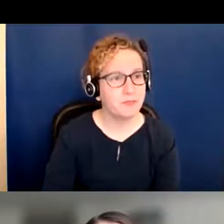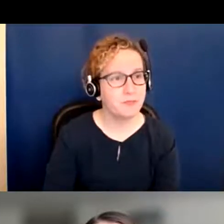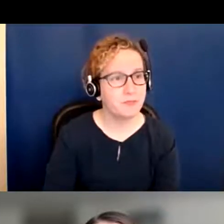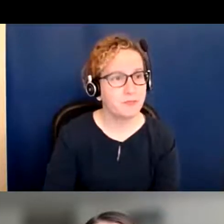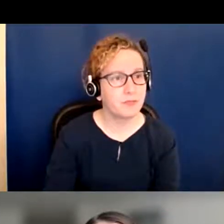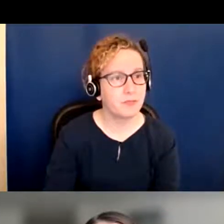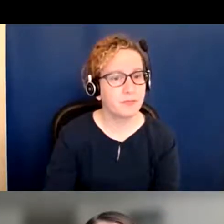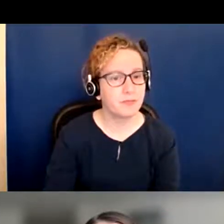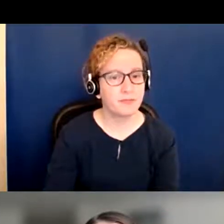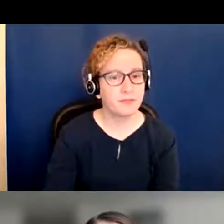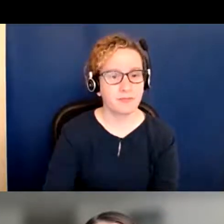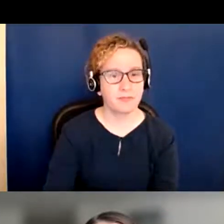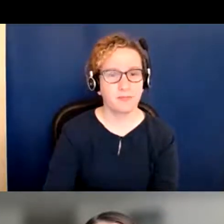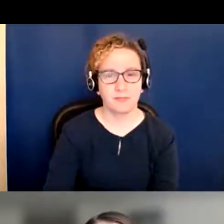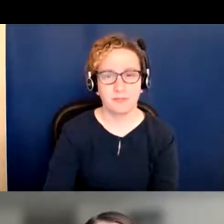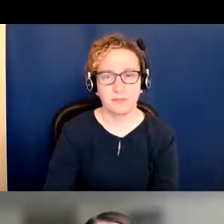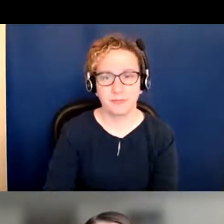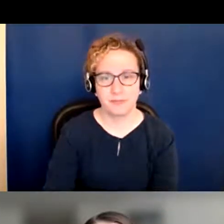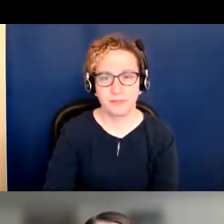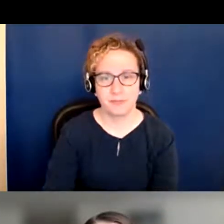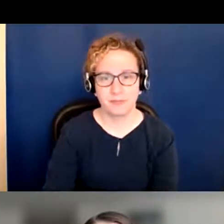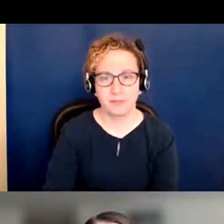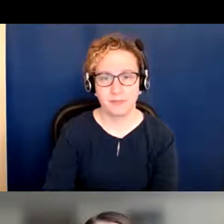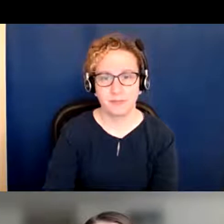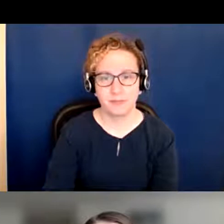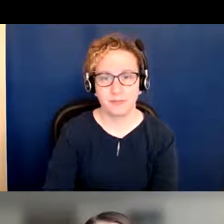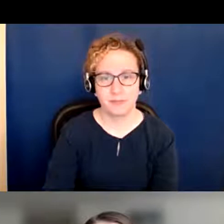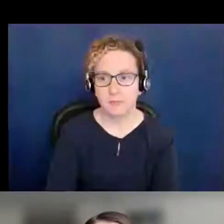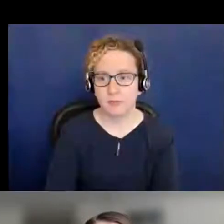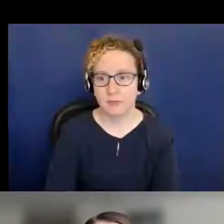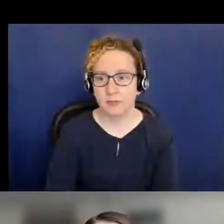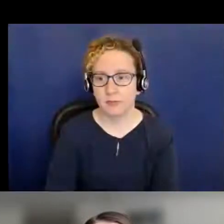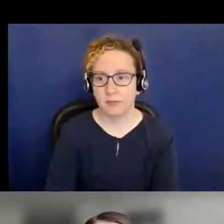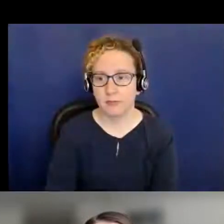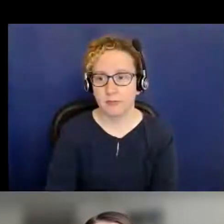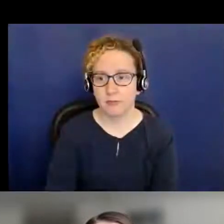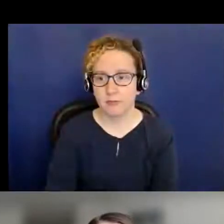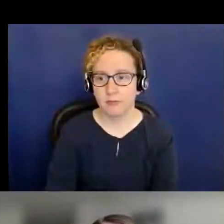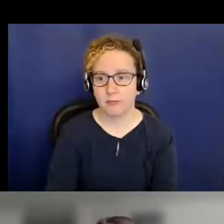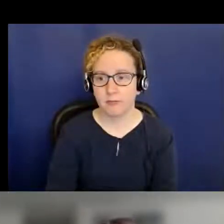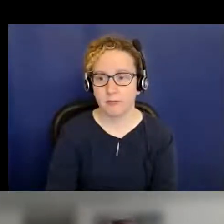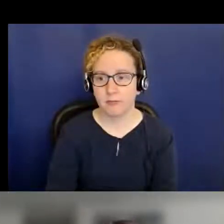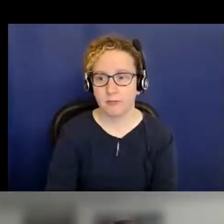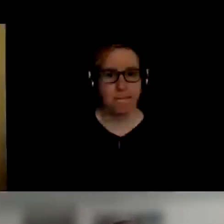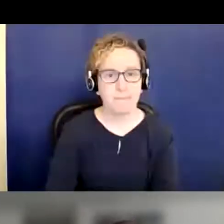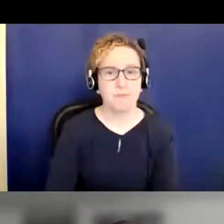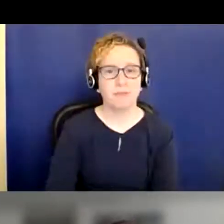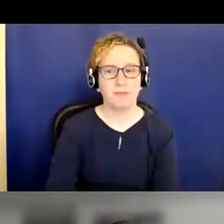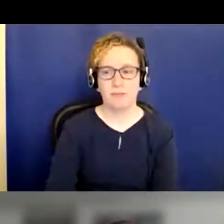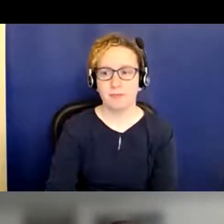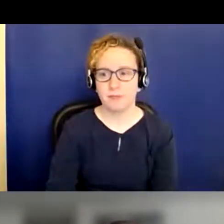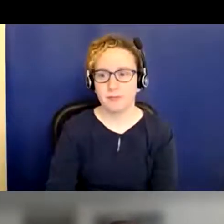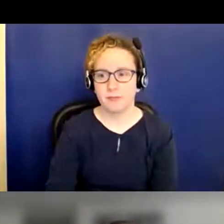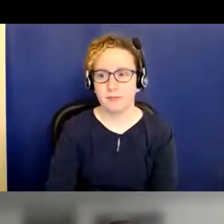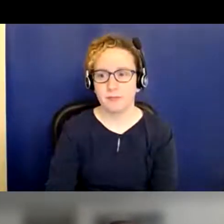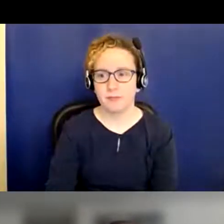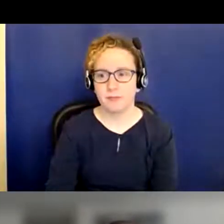Hey folks, I'm Tim Fuchs, and my pronouns are he, him, and his. I'm a white